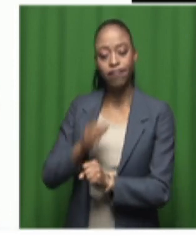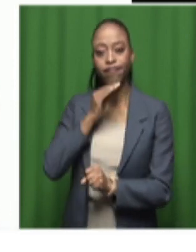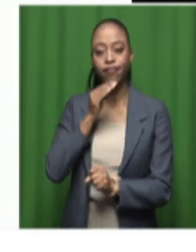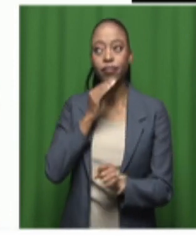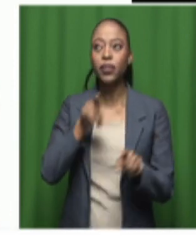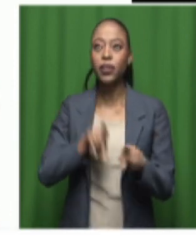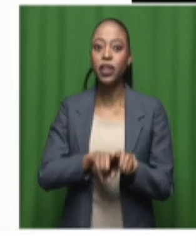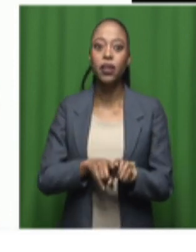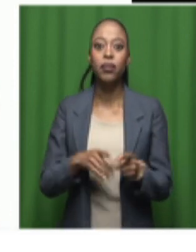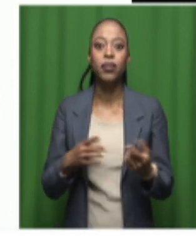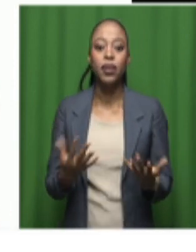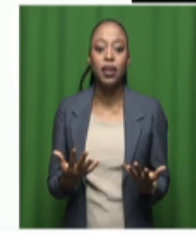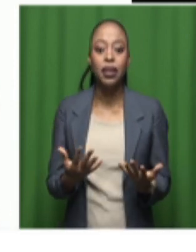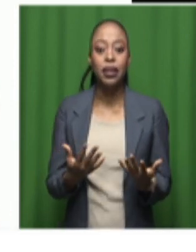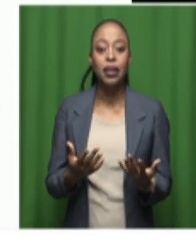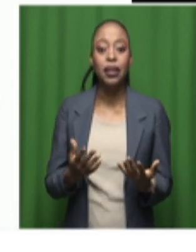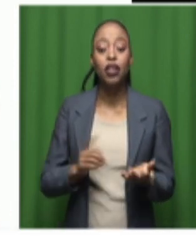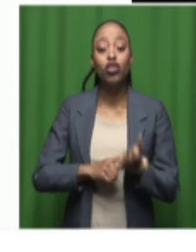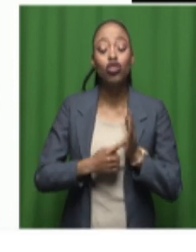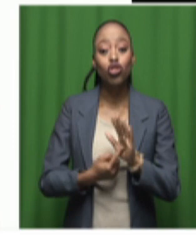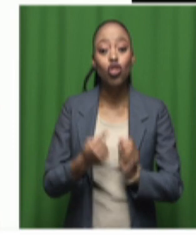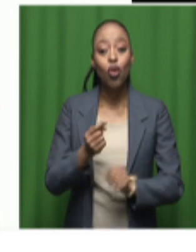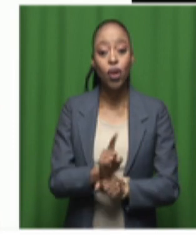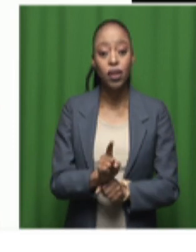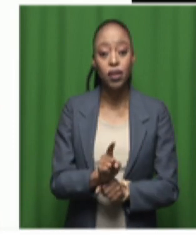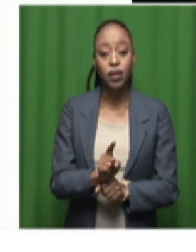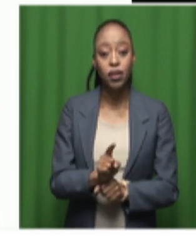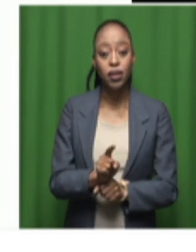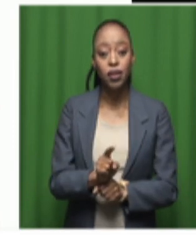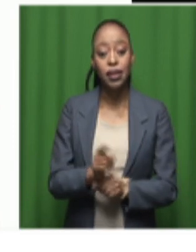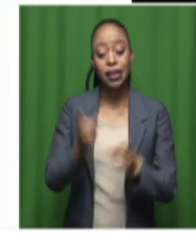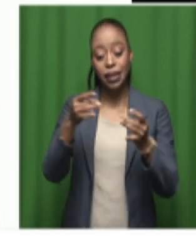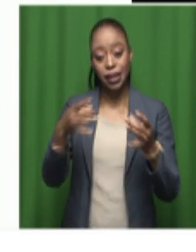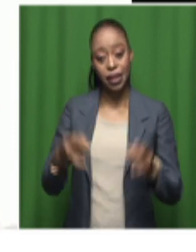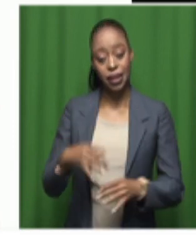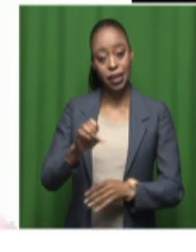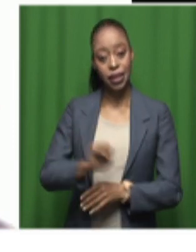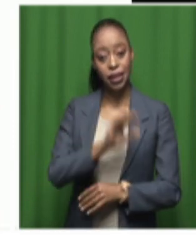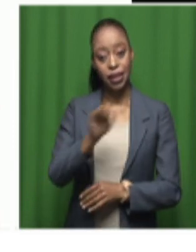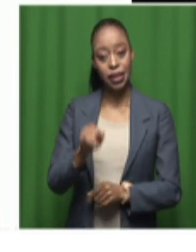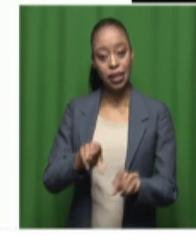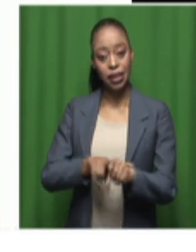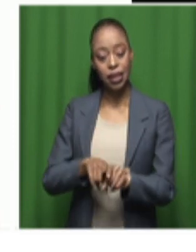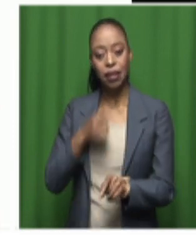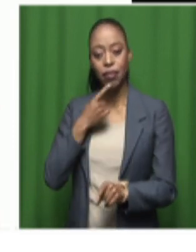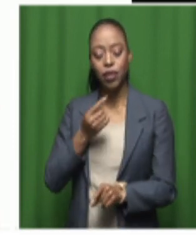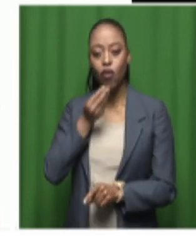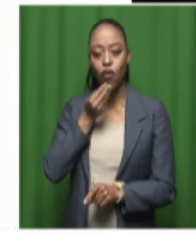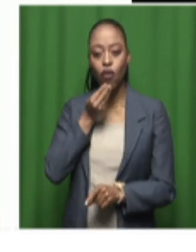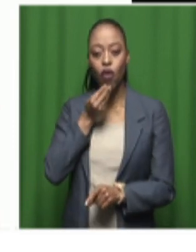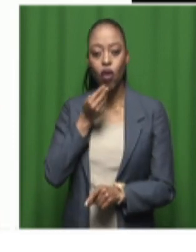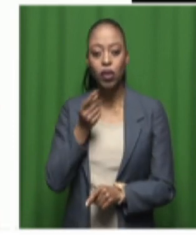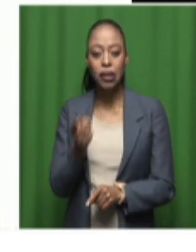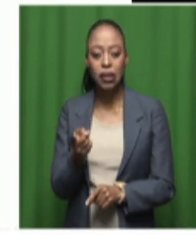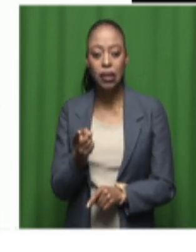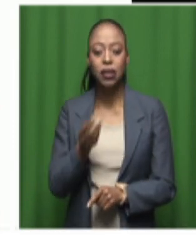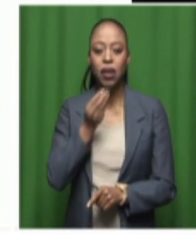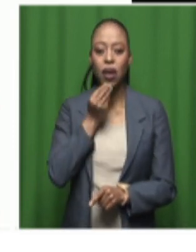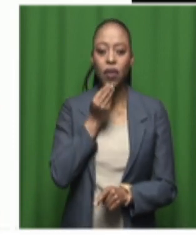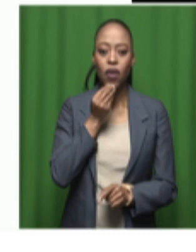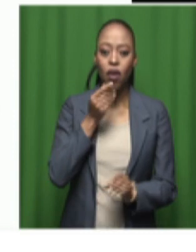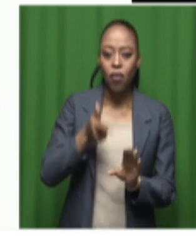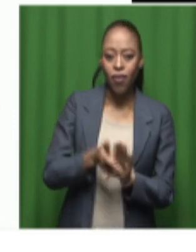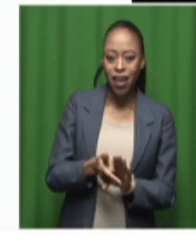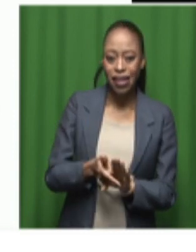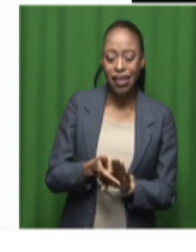So that's an indicator that, as Stats SA had said, that food was, in fact, food and fuel